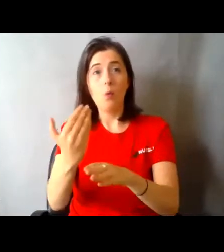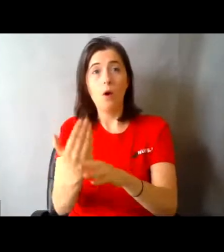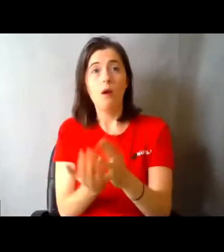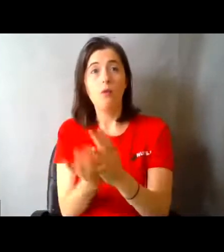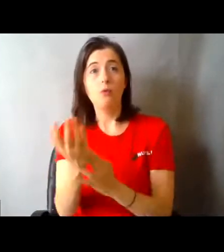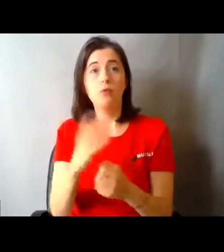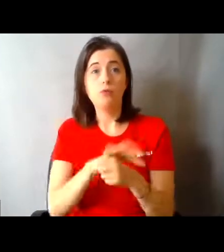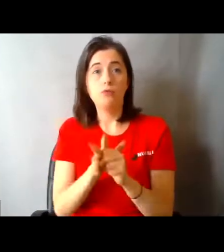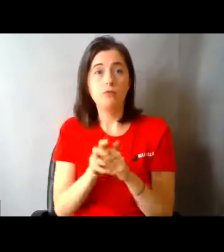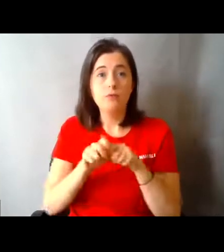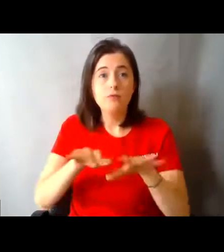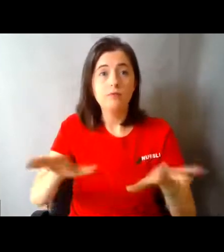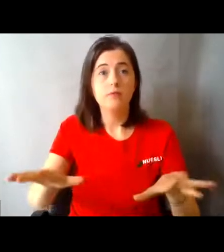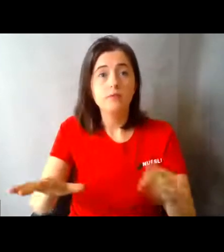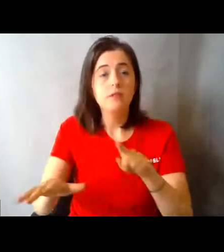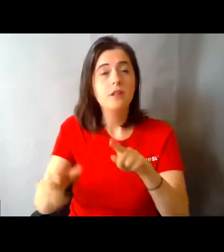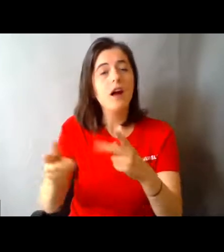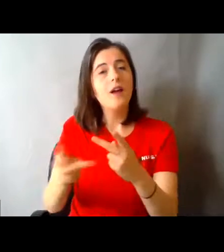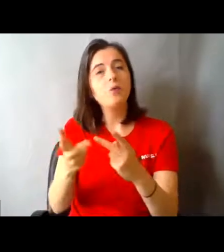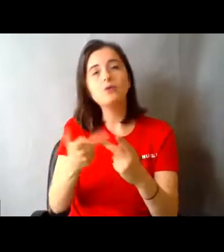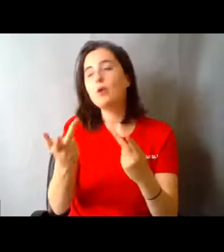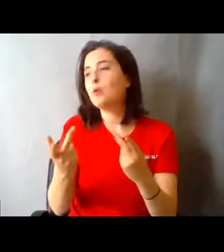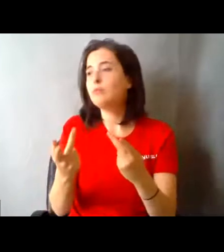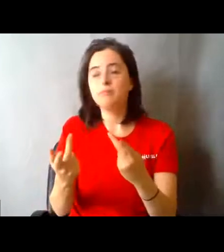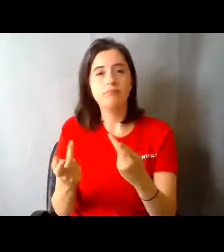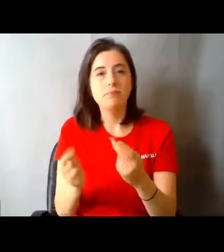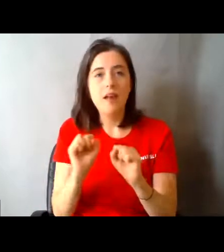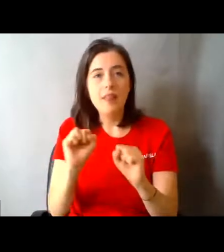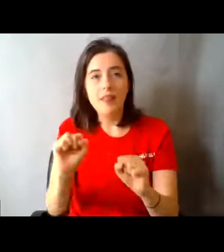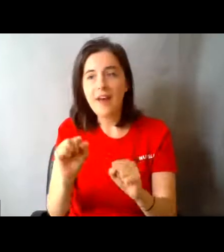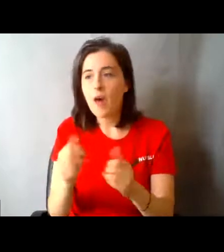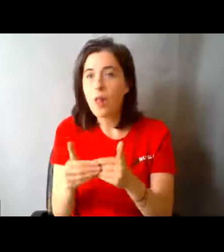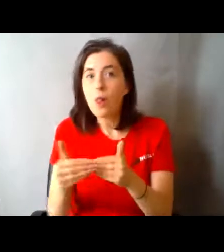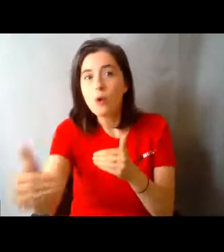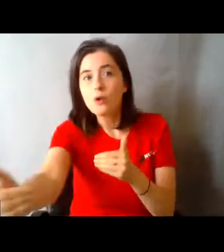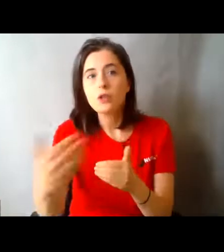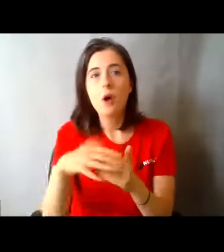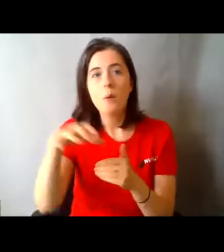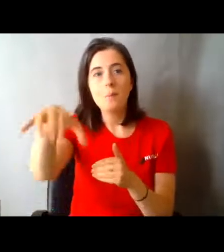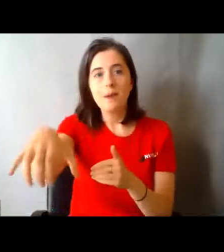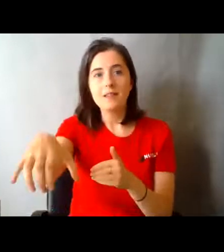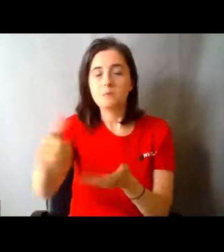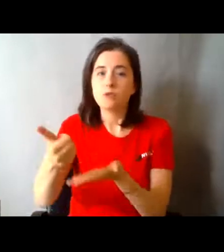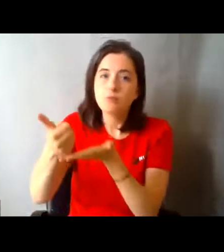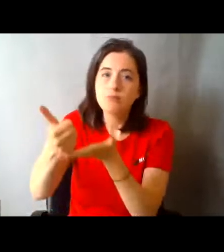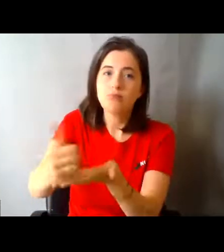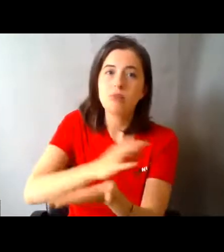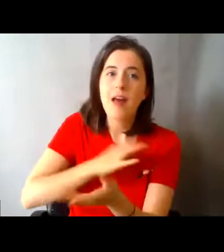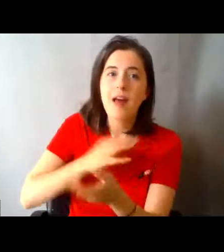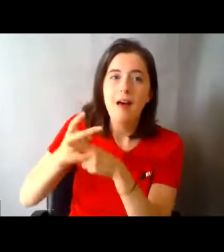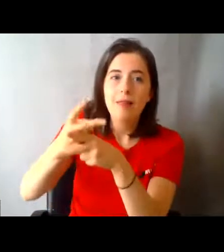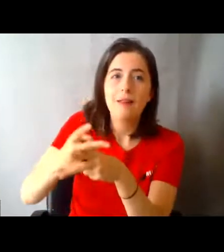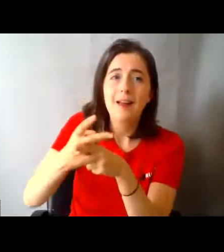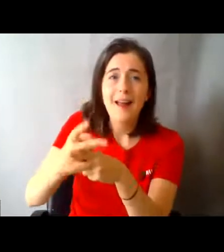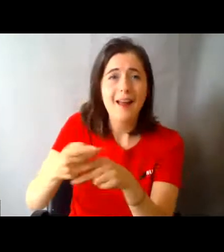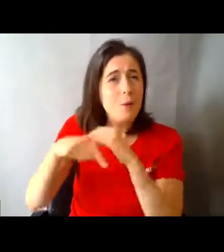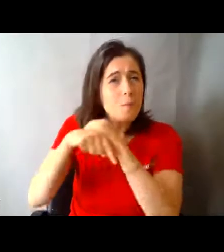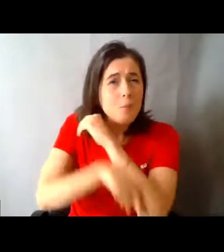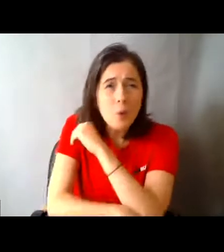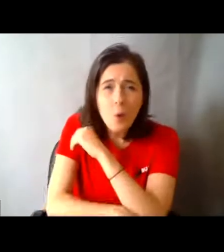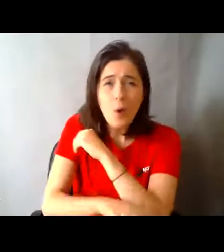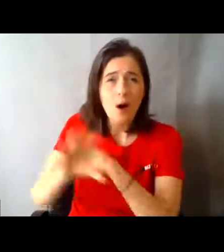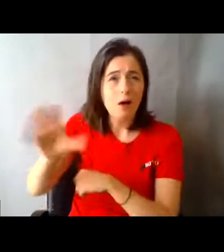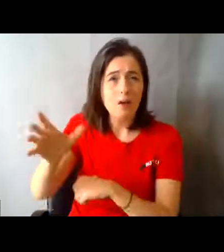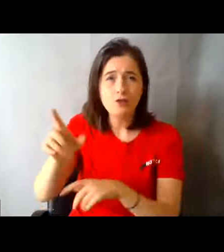long-term placements to provide healthcare in some of the poorest and most remote countries on the planet. So it should come as